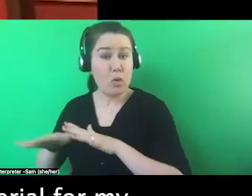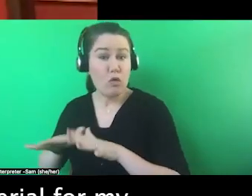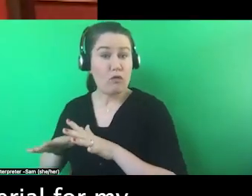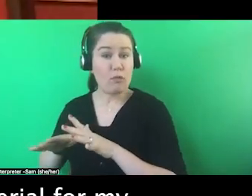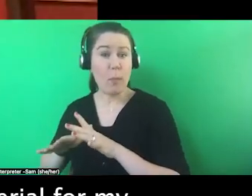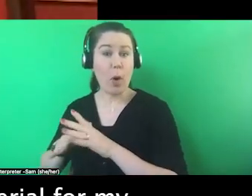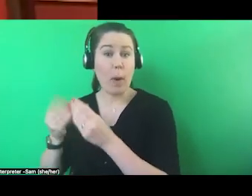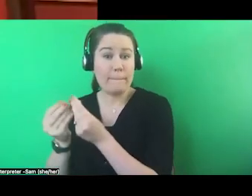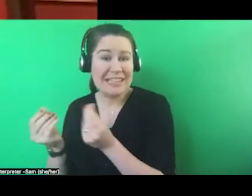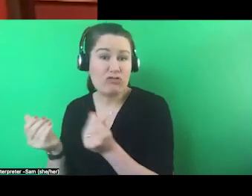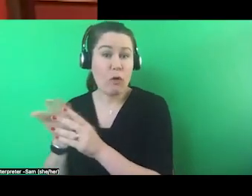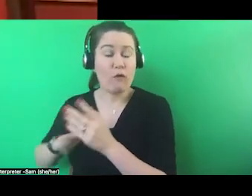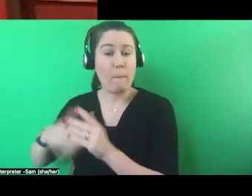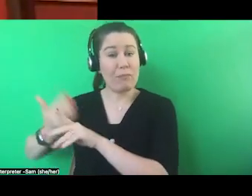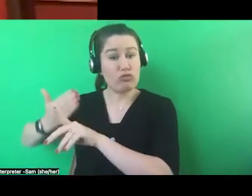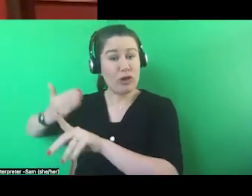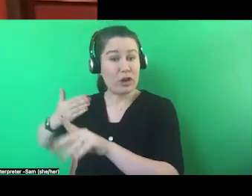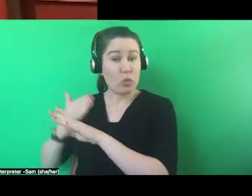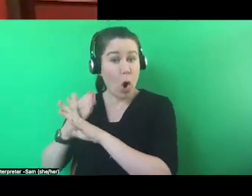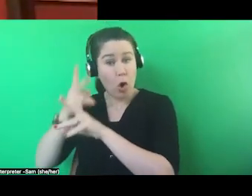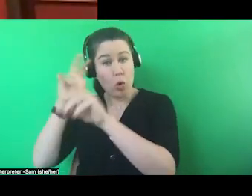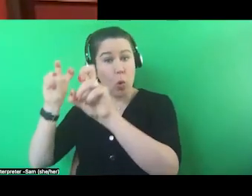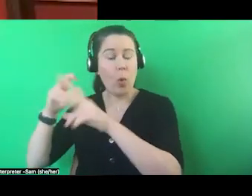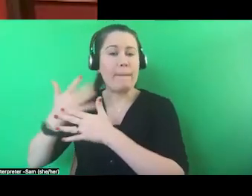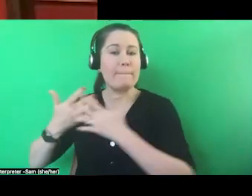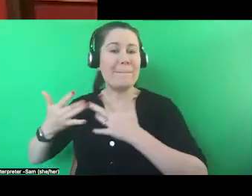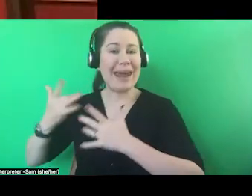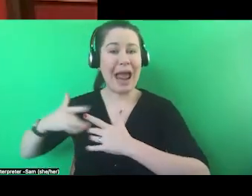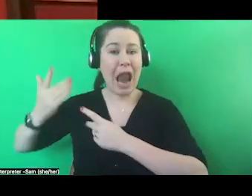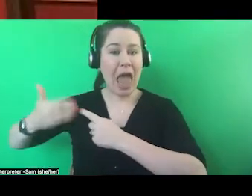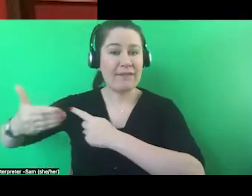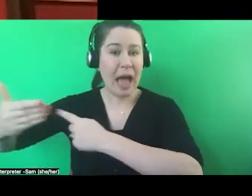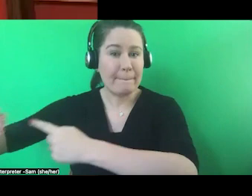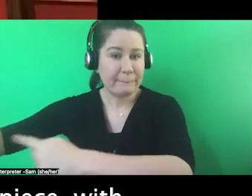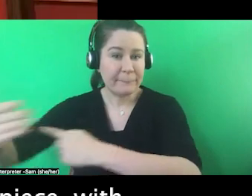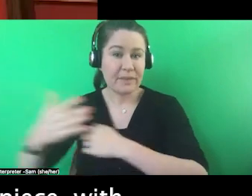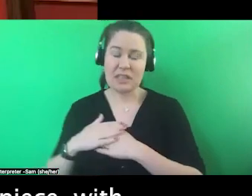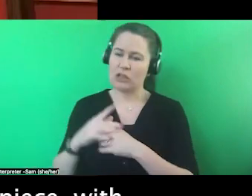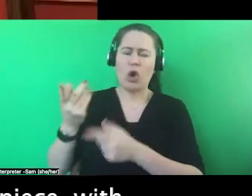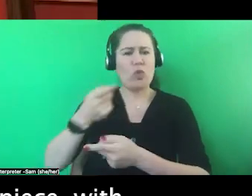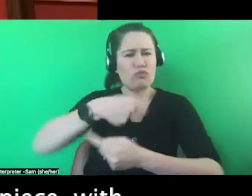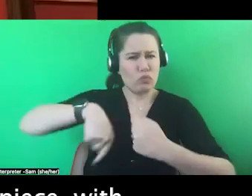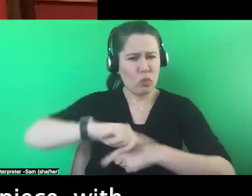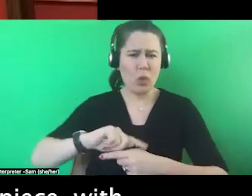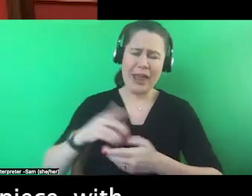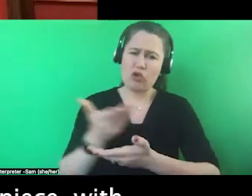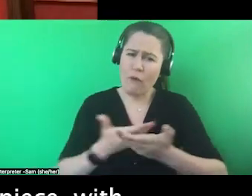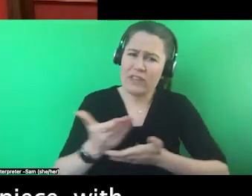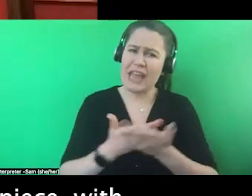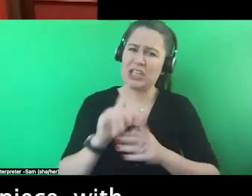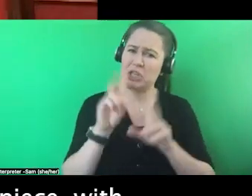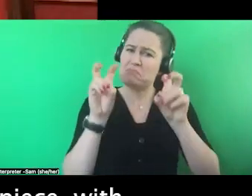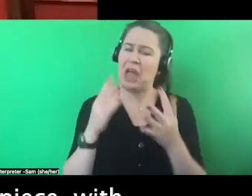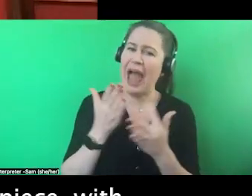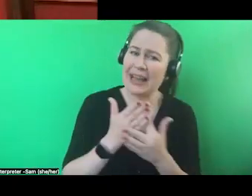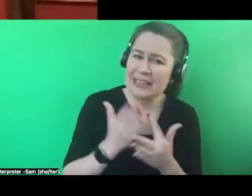Many Lifetimes. And then, yeah, we had these conversations around access, open movement sessions from the